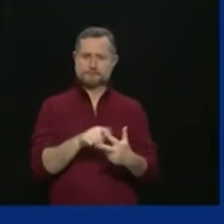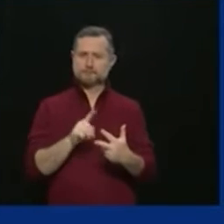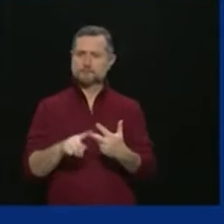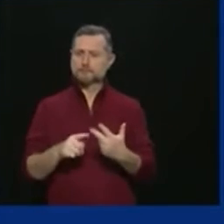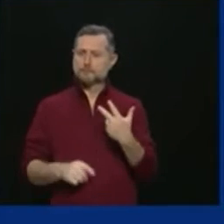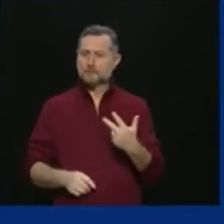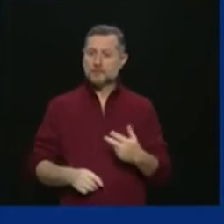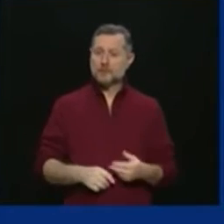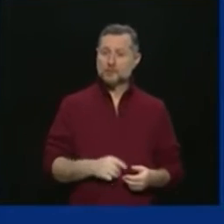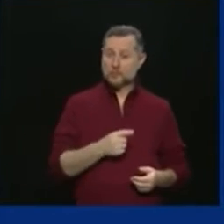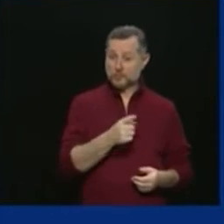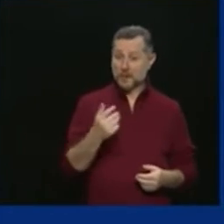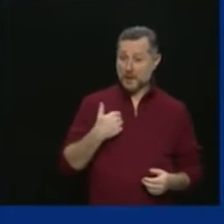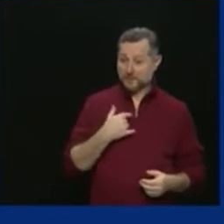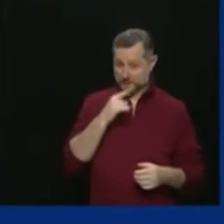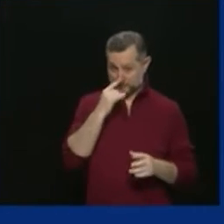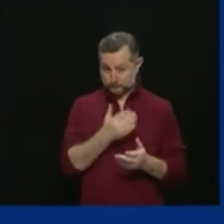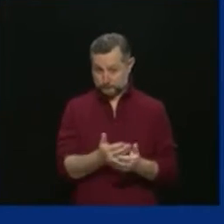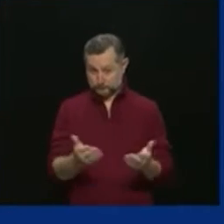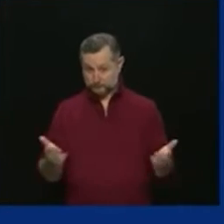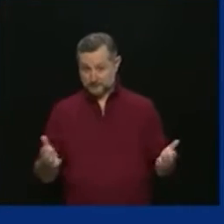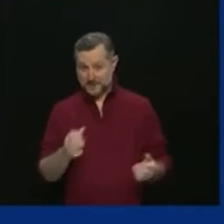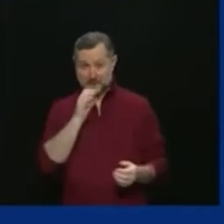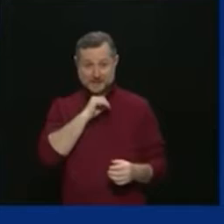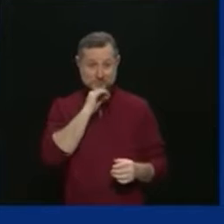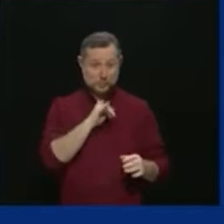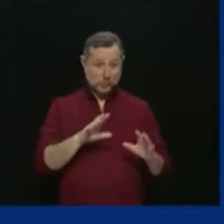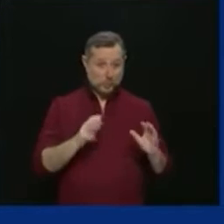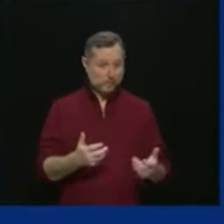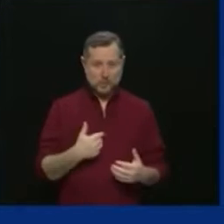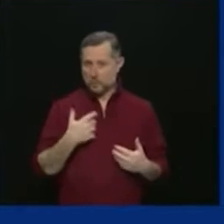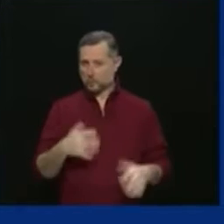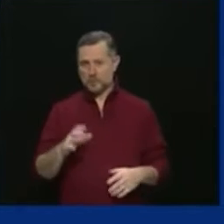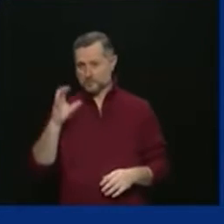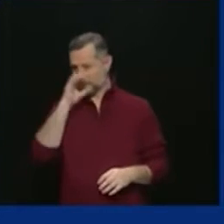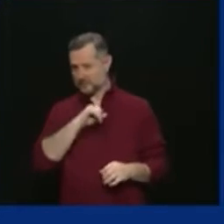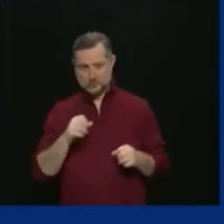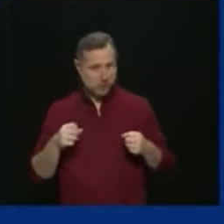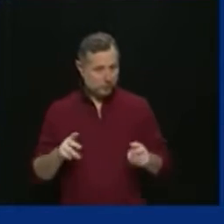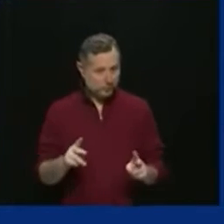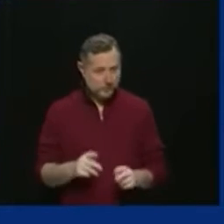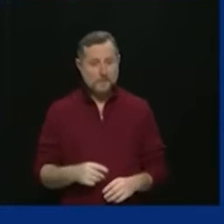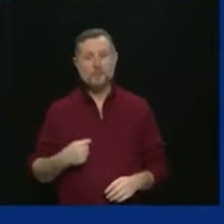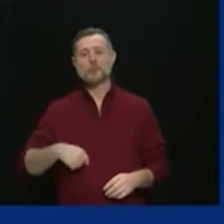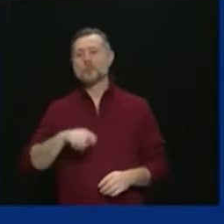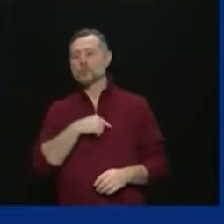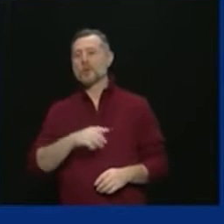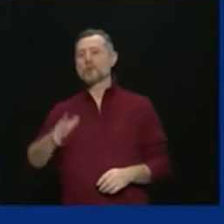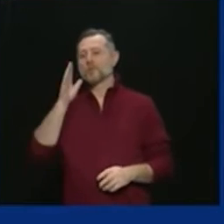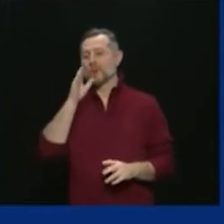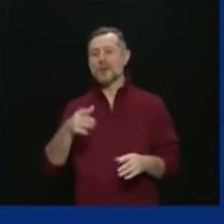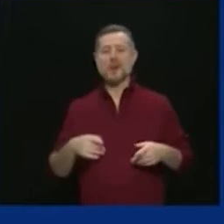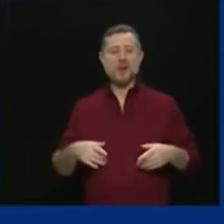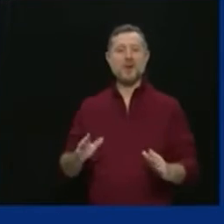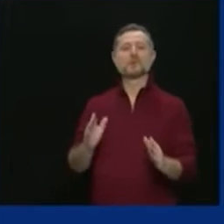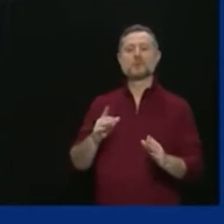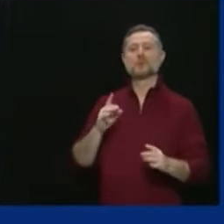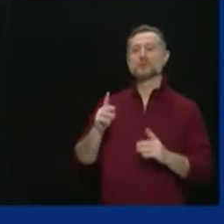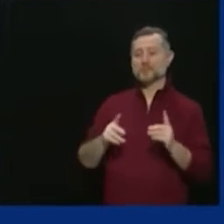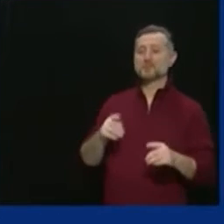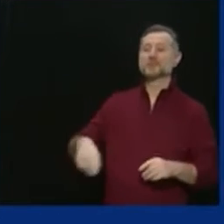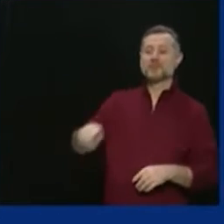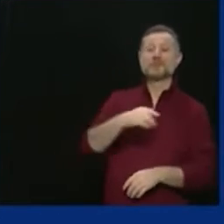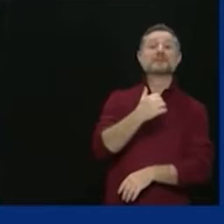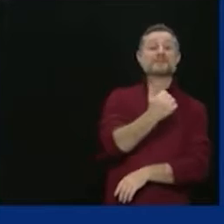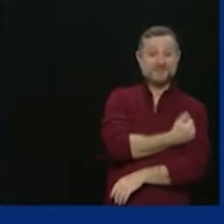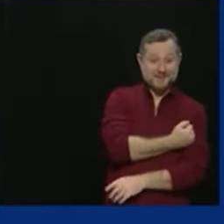anybody have kids in this age group, you're not going to want to miss your chance. We are going to be allowing people to get vaccinated and